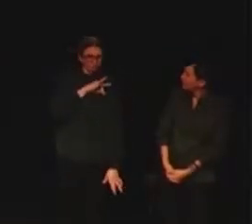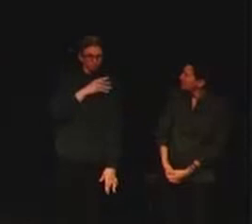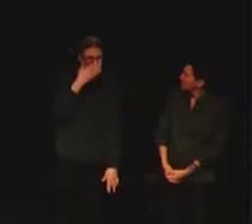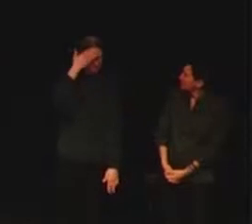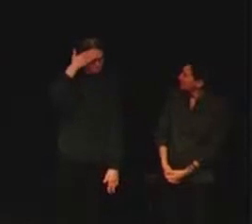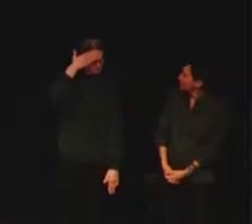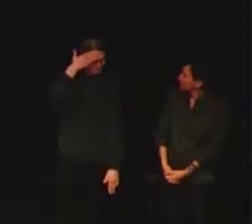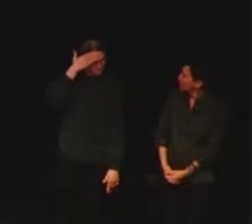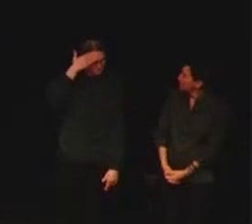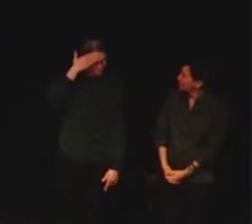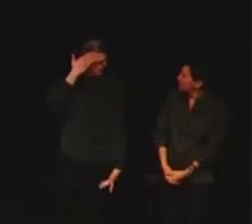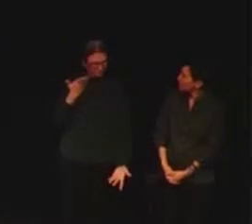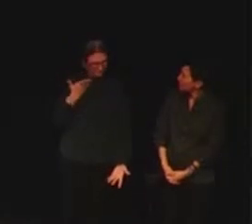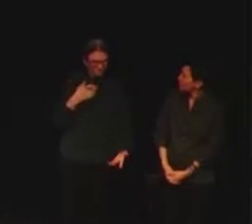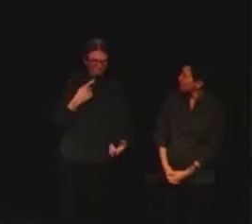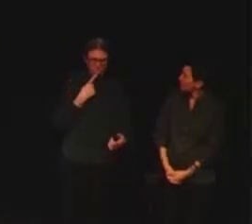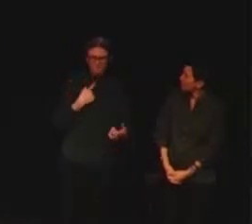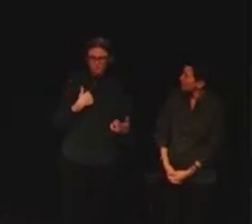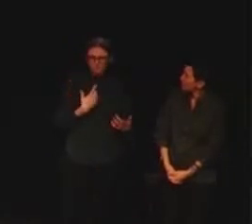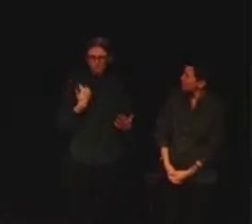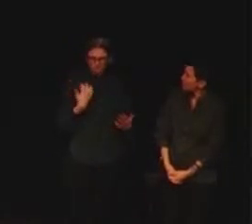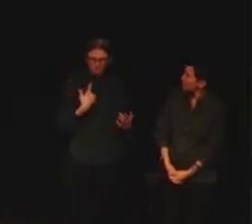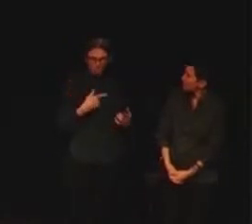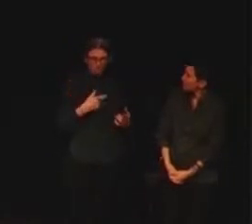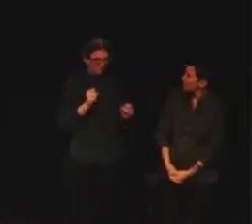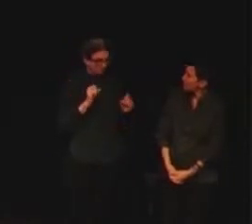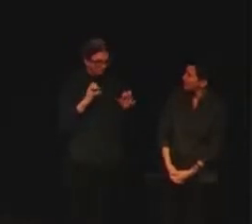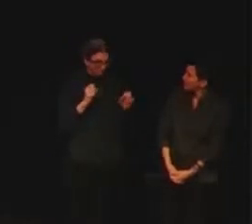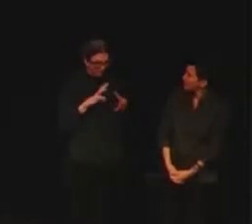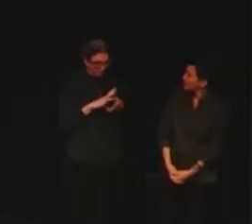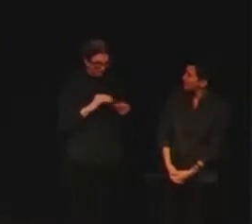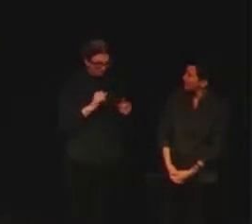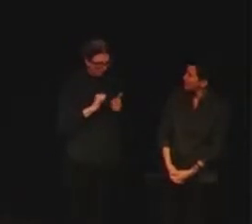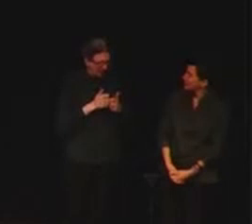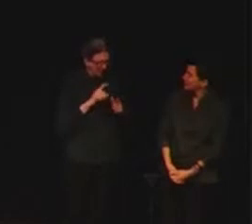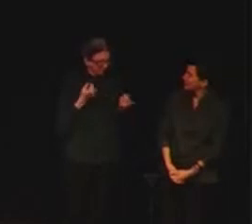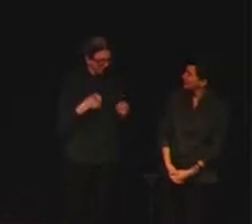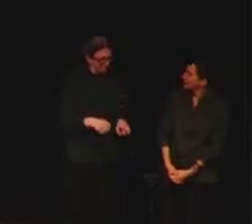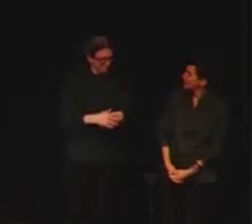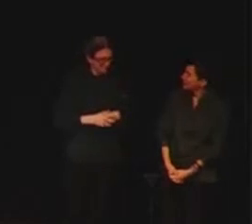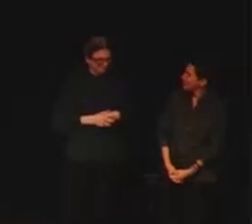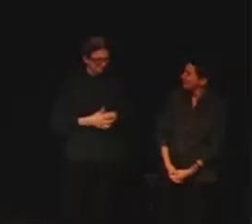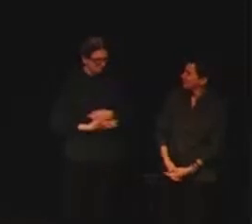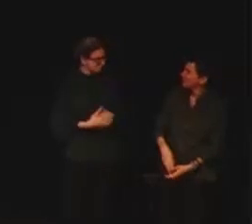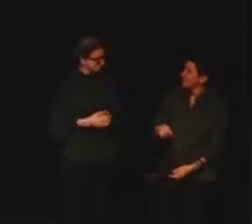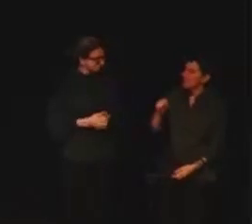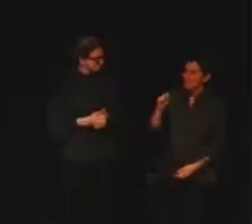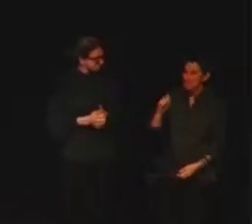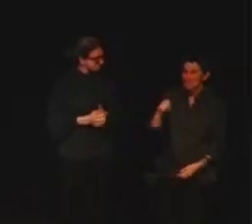head. You told me an awesome story about how that came to be. I sent it